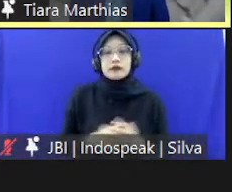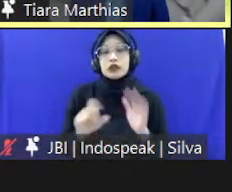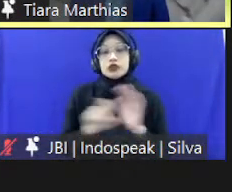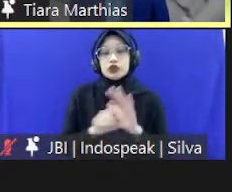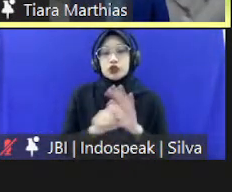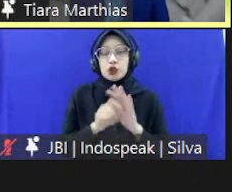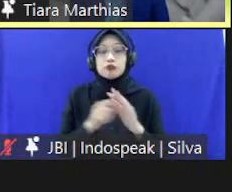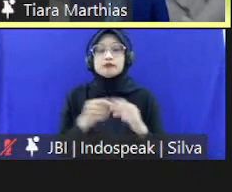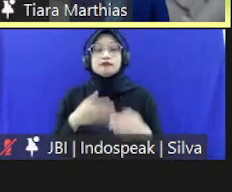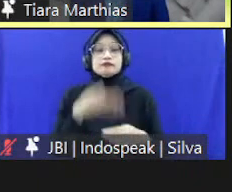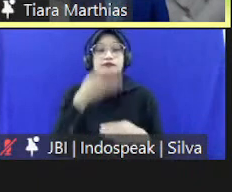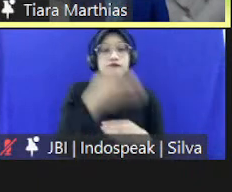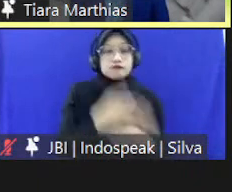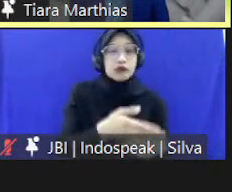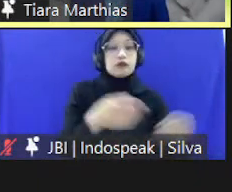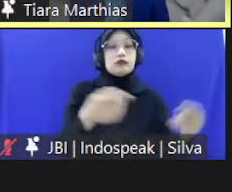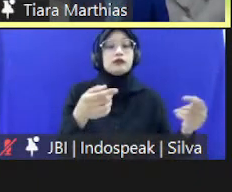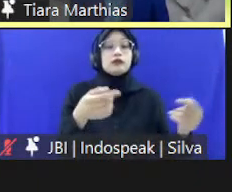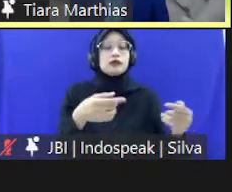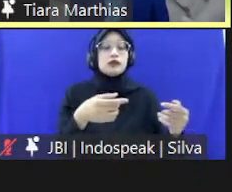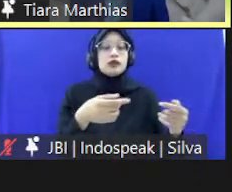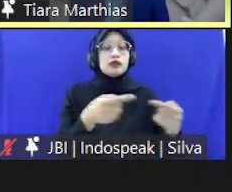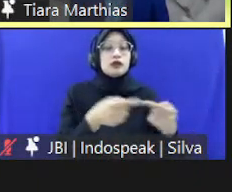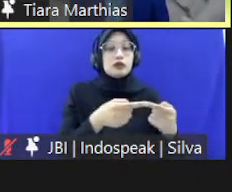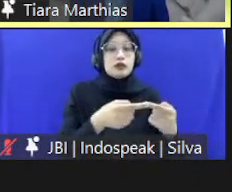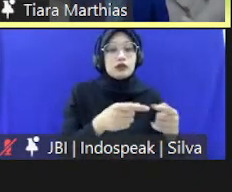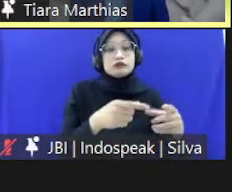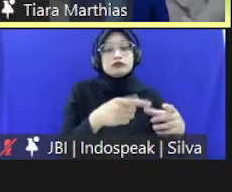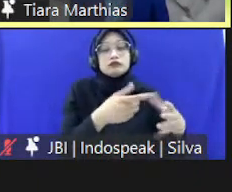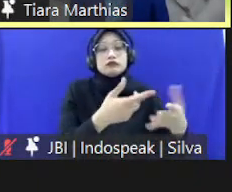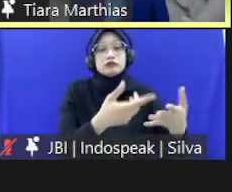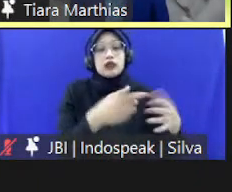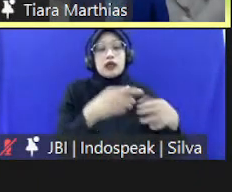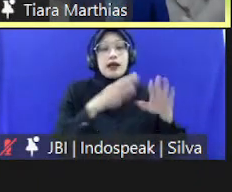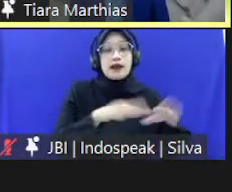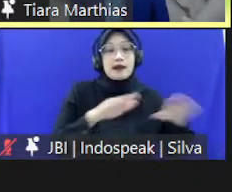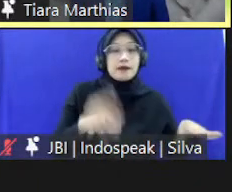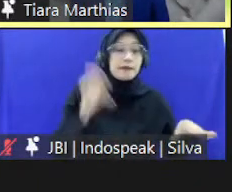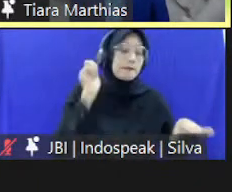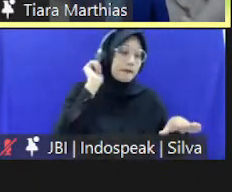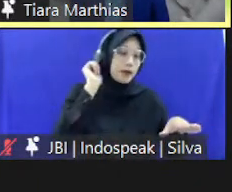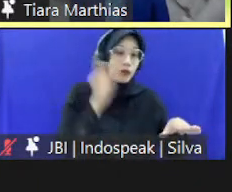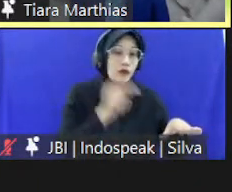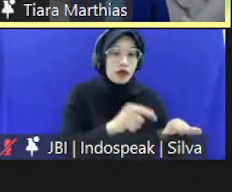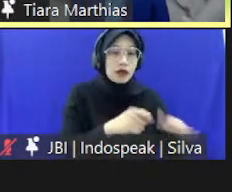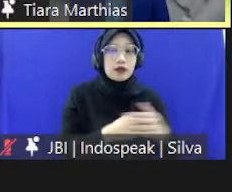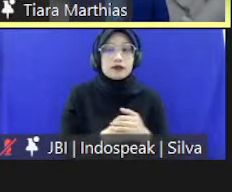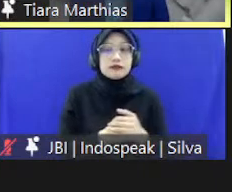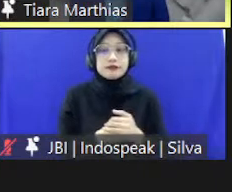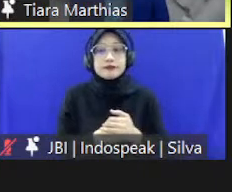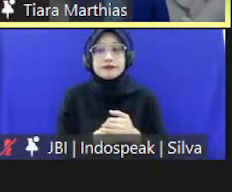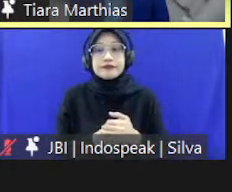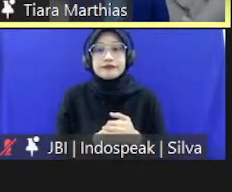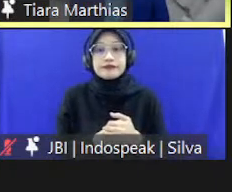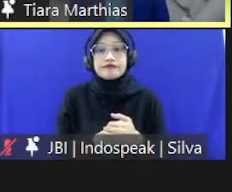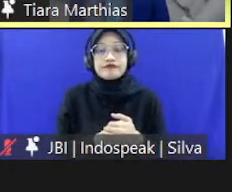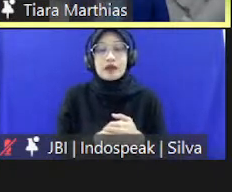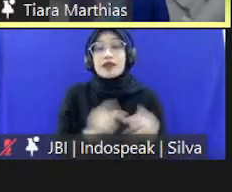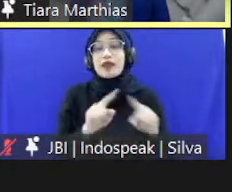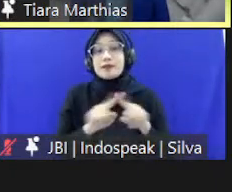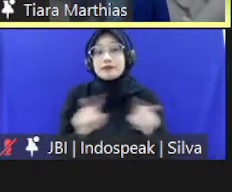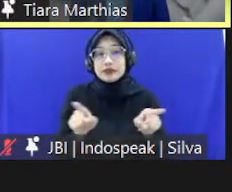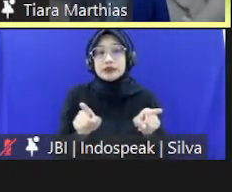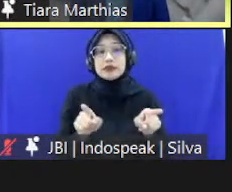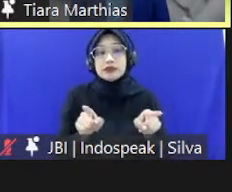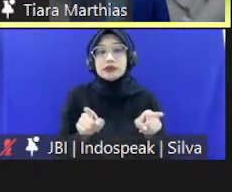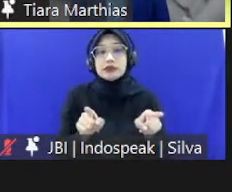children, at least for antenatal care, counseling. They can do that remotely. However, again,